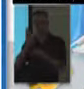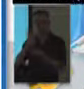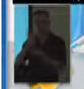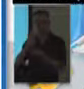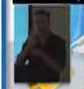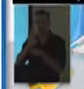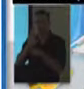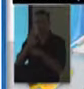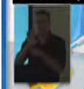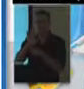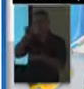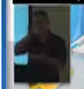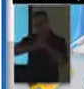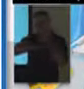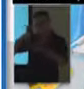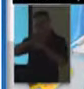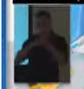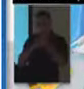So,